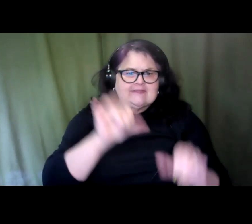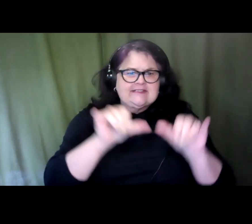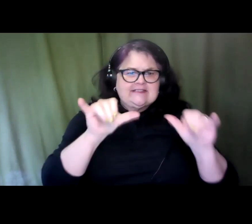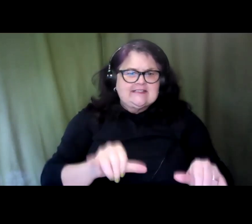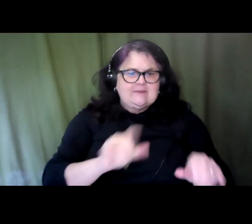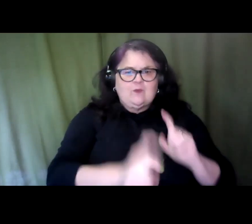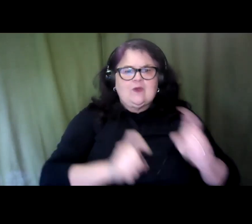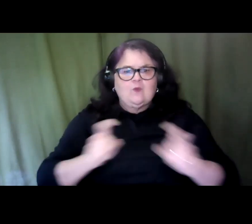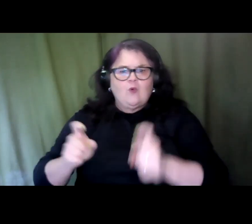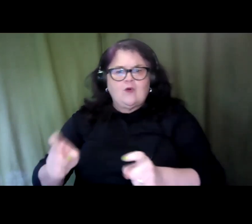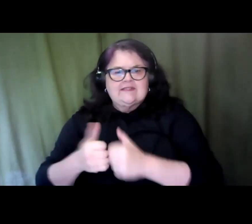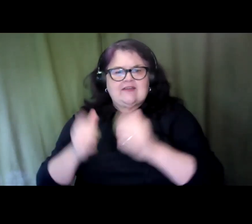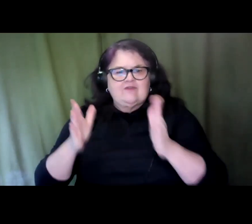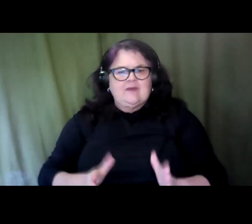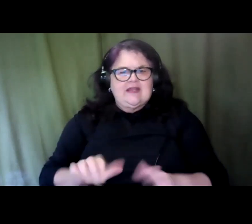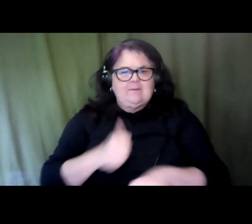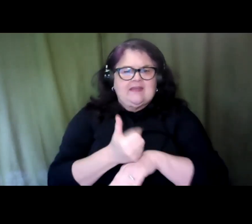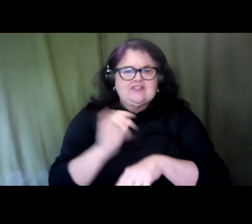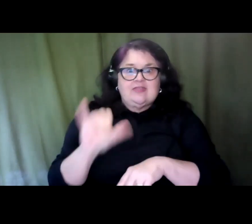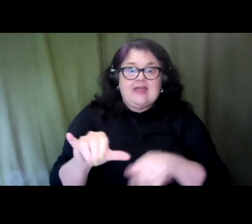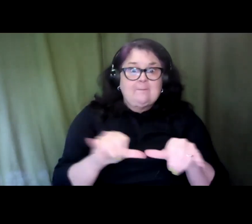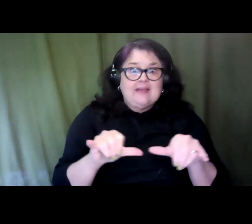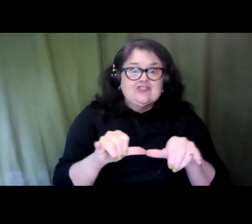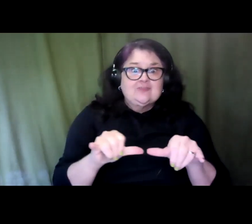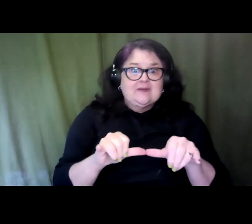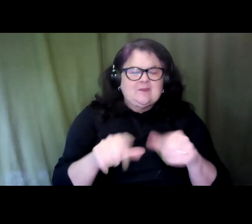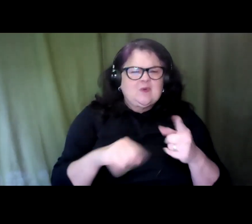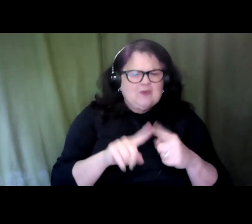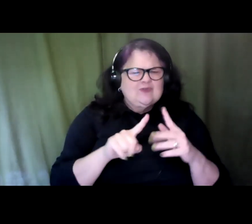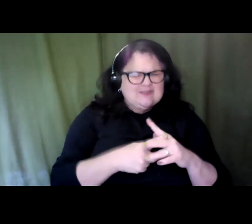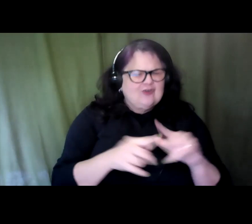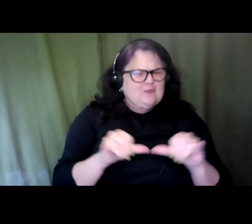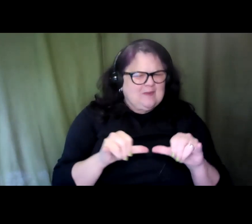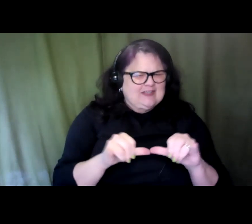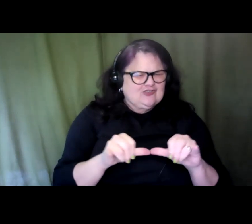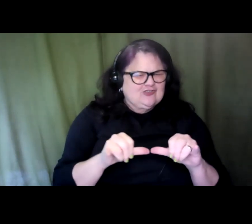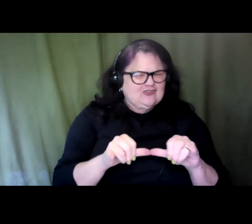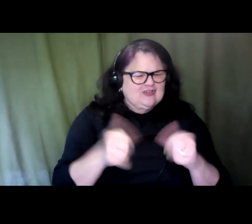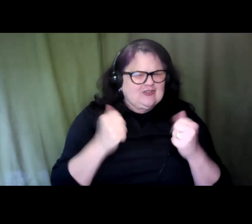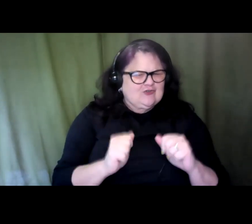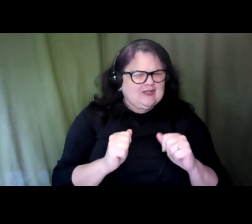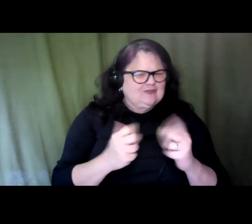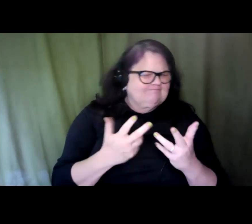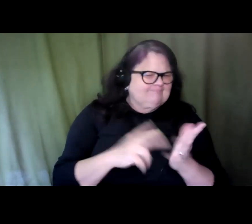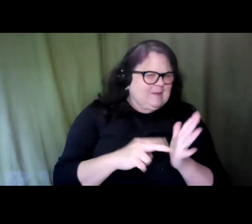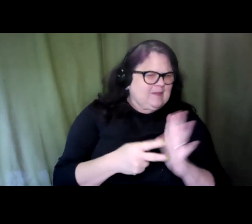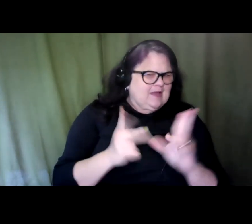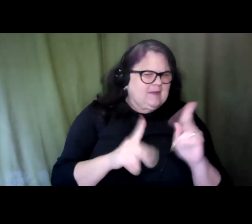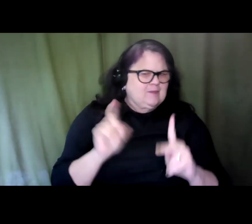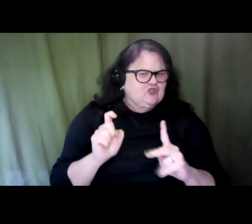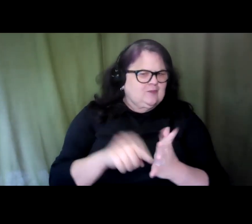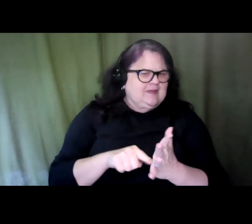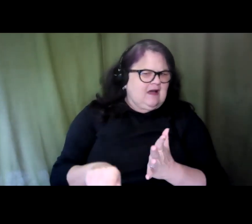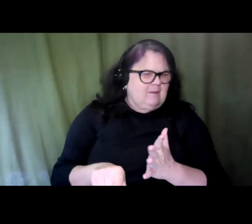everybody based on that measurement. But when you do start to measure stuff and try to imply that people should be